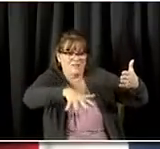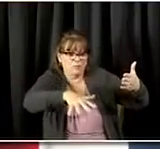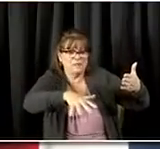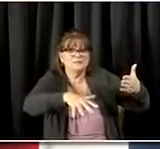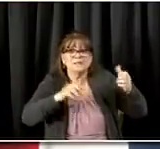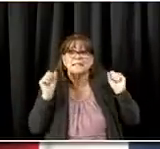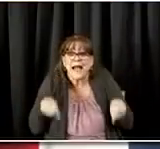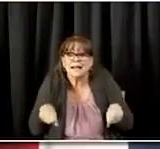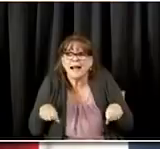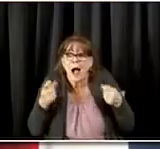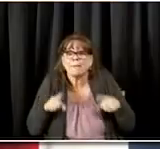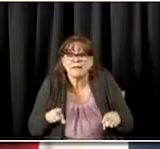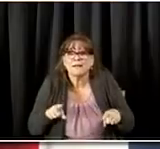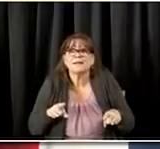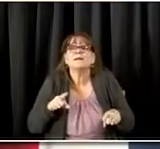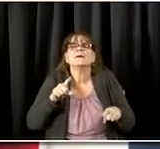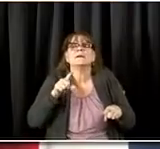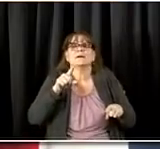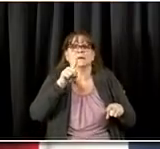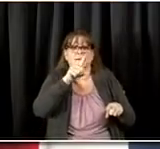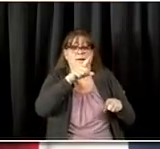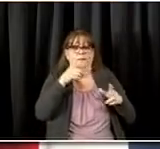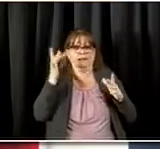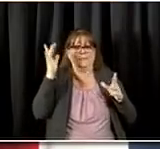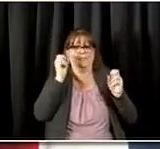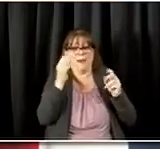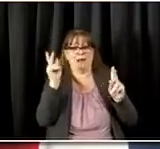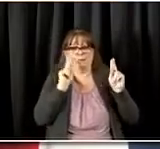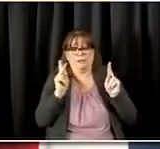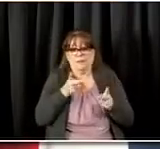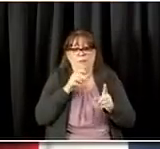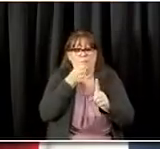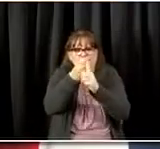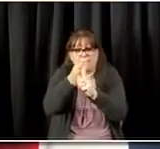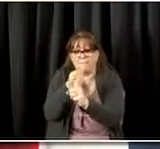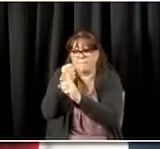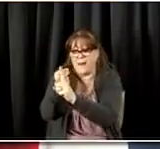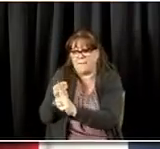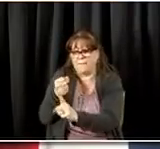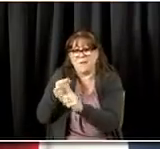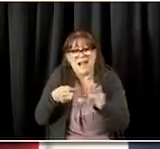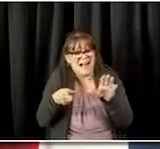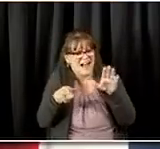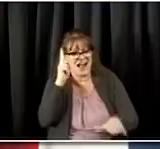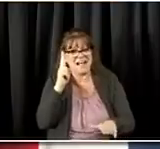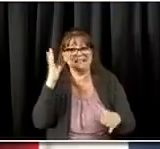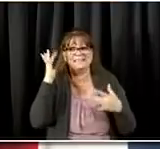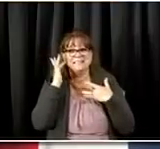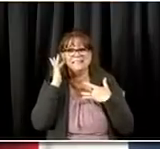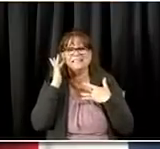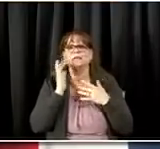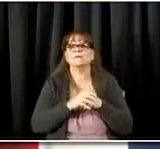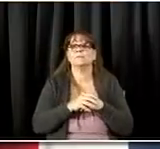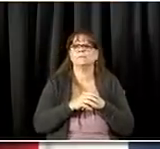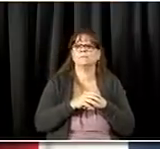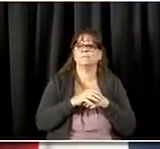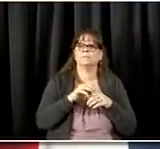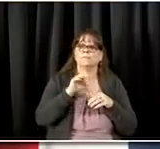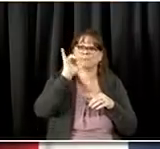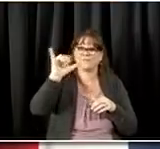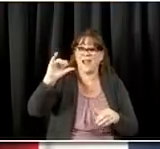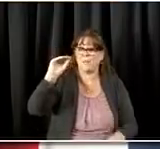that we are seeing right now. It's an unprecedented level. As all of you know and you saw in the figure, the amount of disease transmission that we've